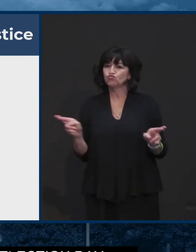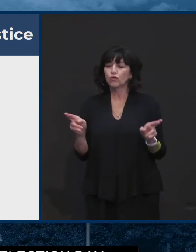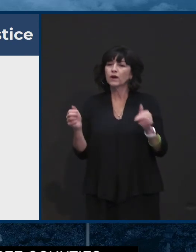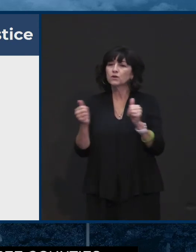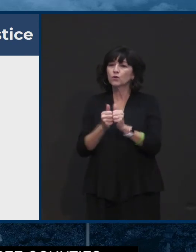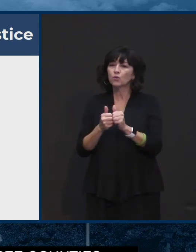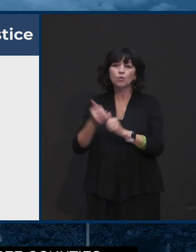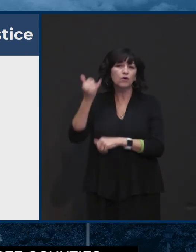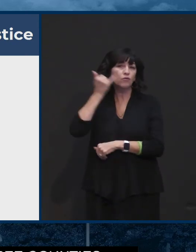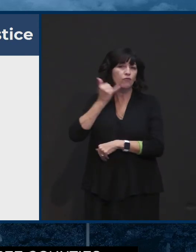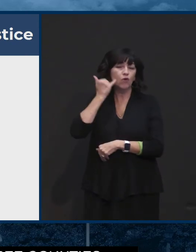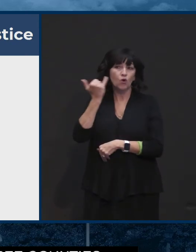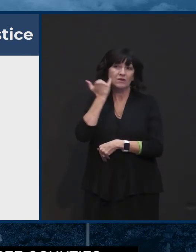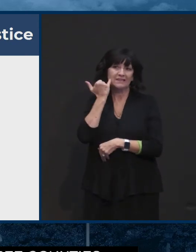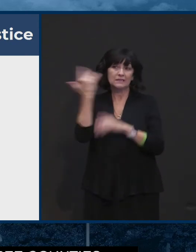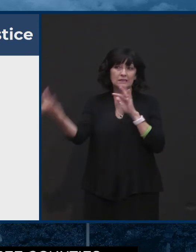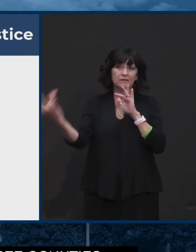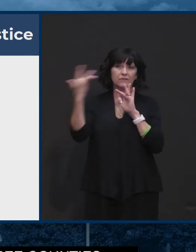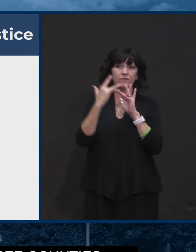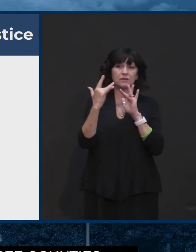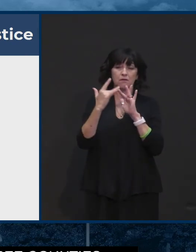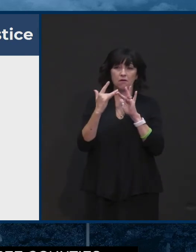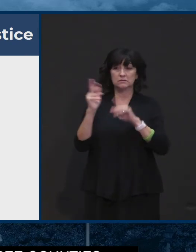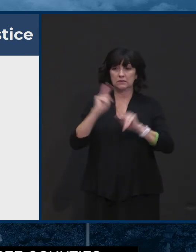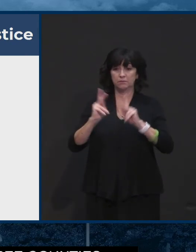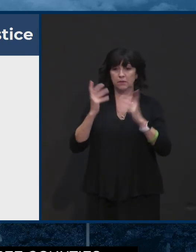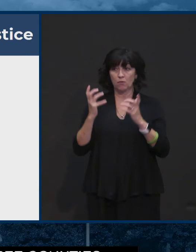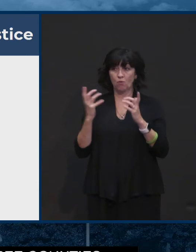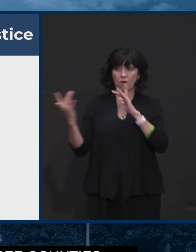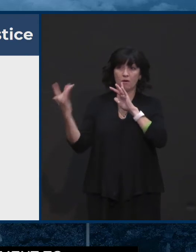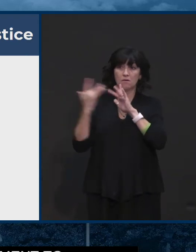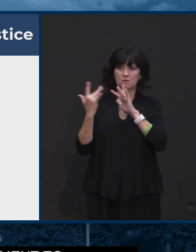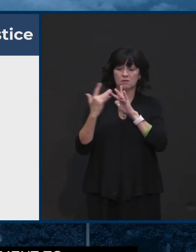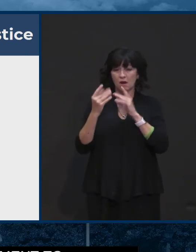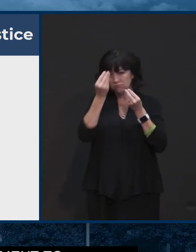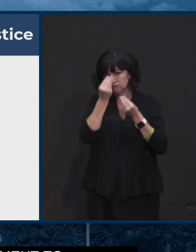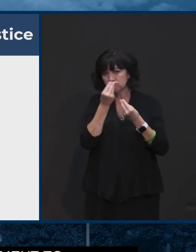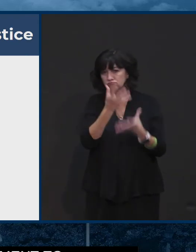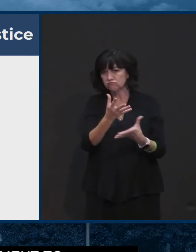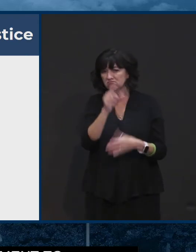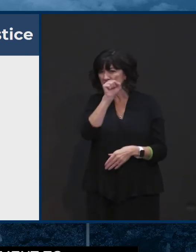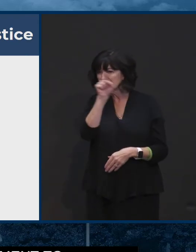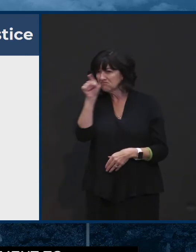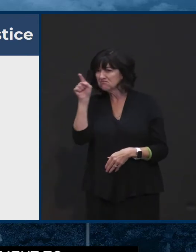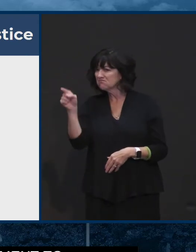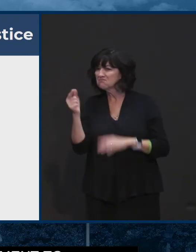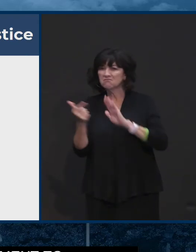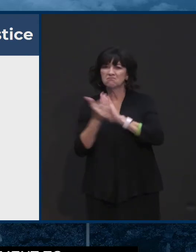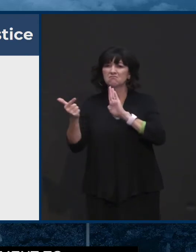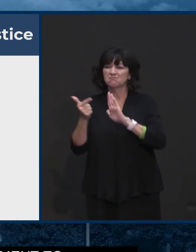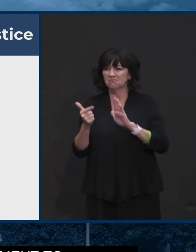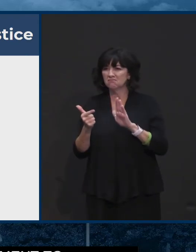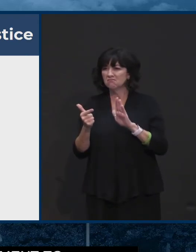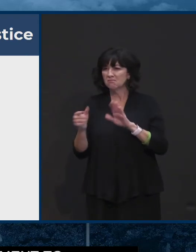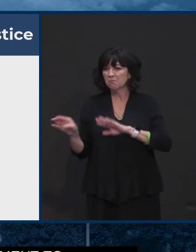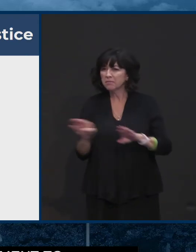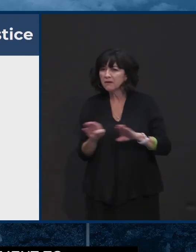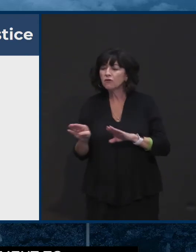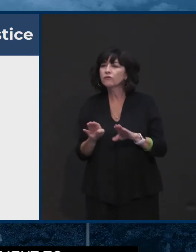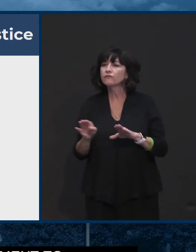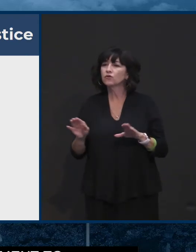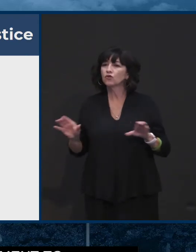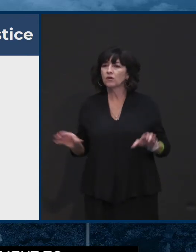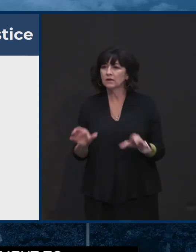to contact in the event of illegal activity. There is a list of those crimes that each